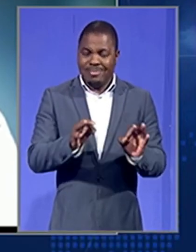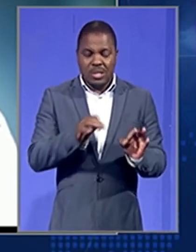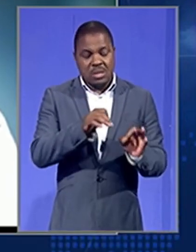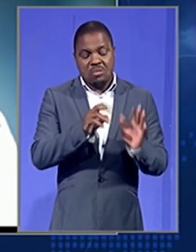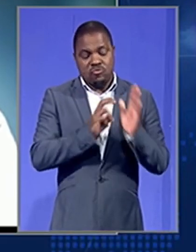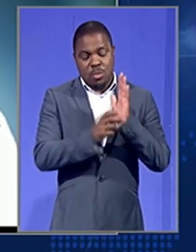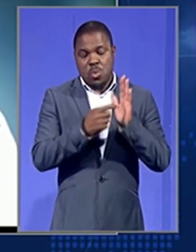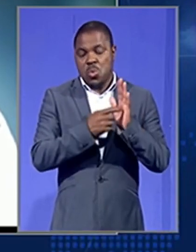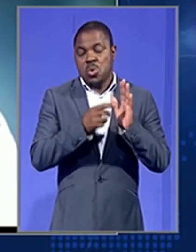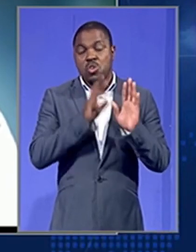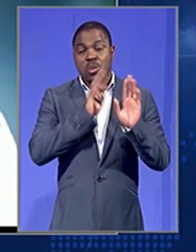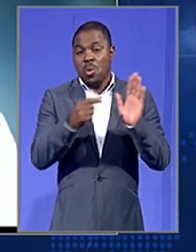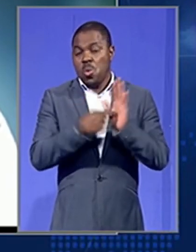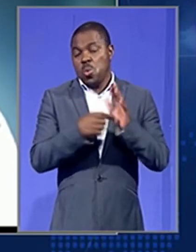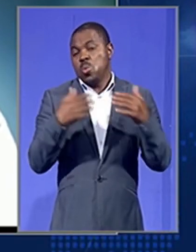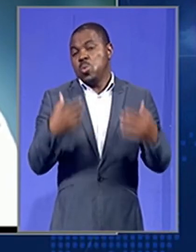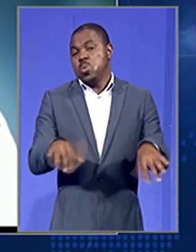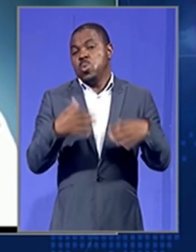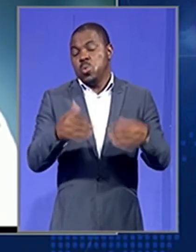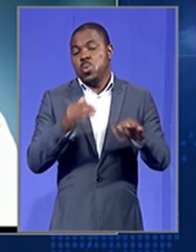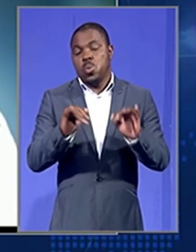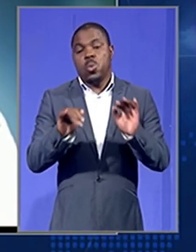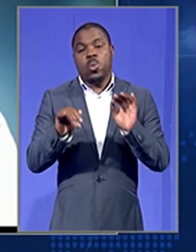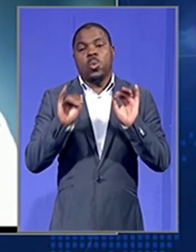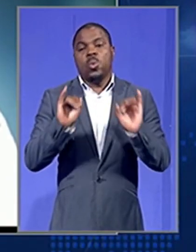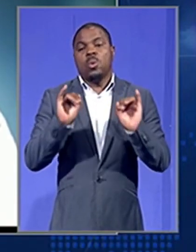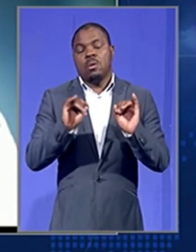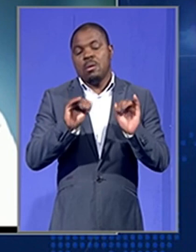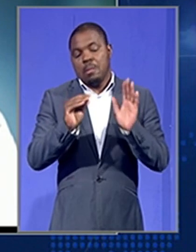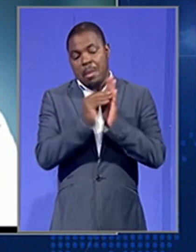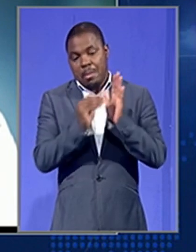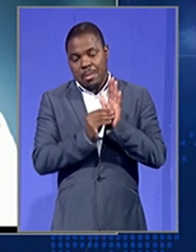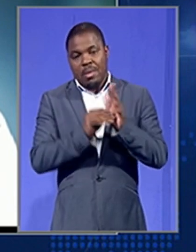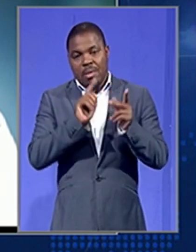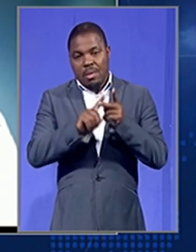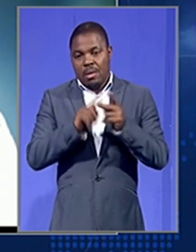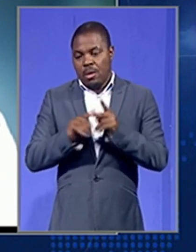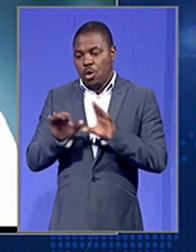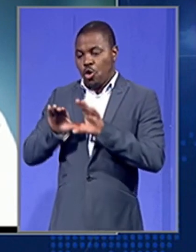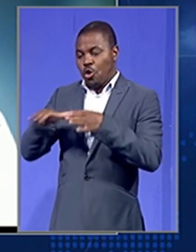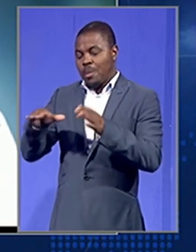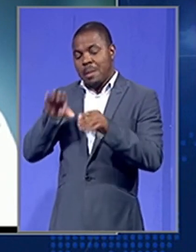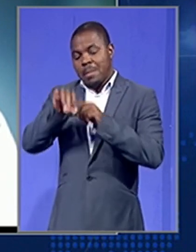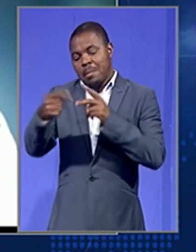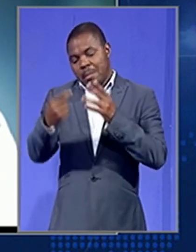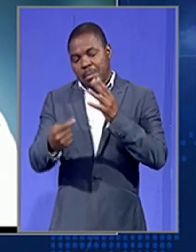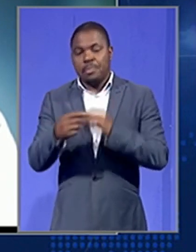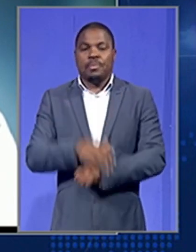report. He accepts in broad terms the findings of the Commission.